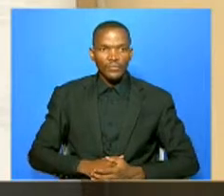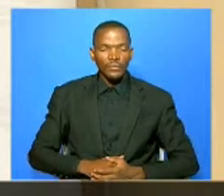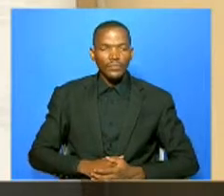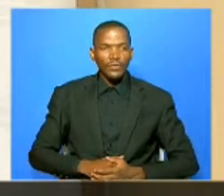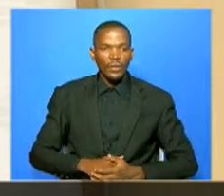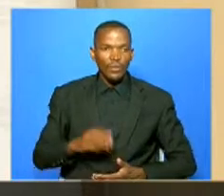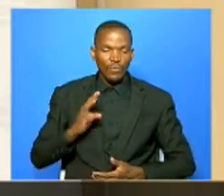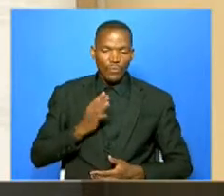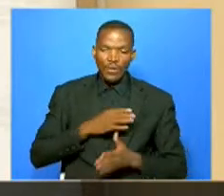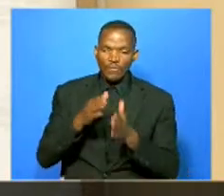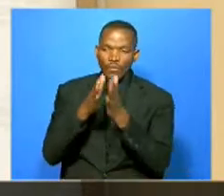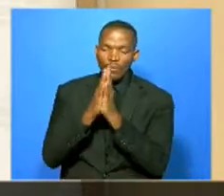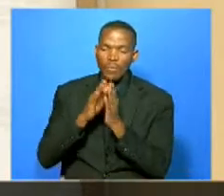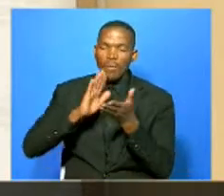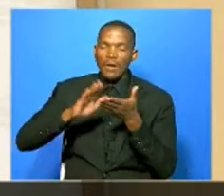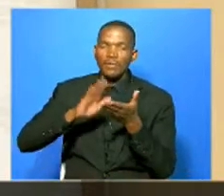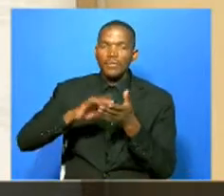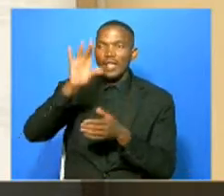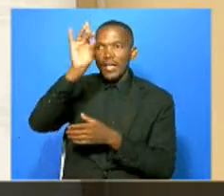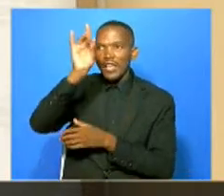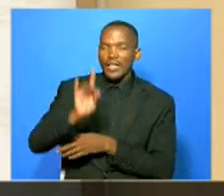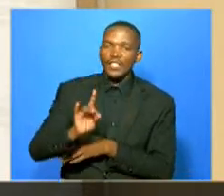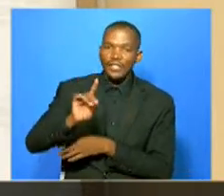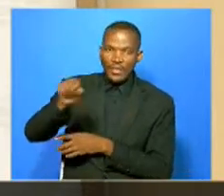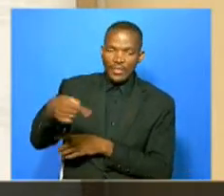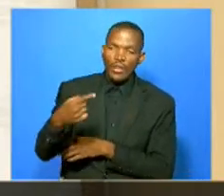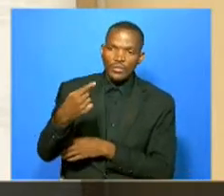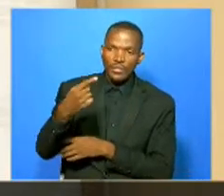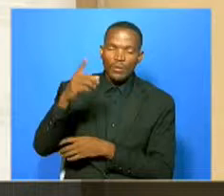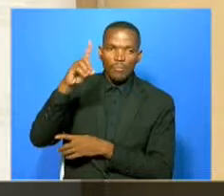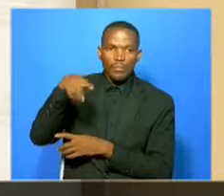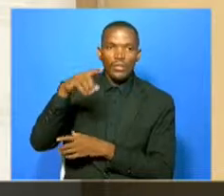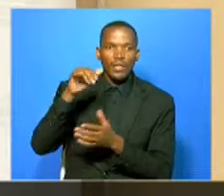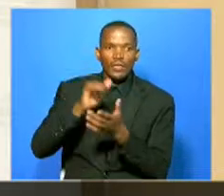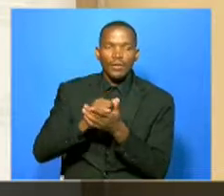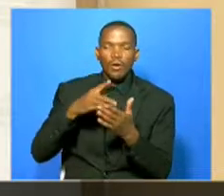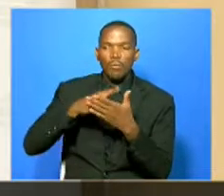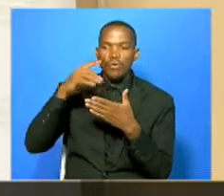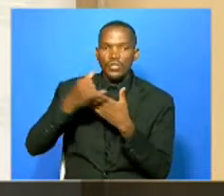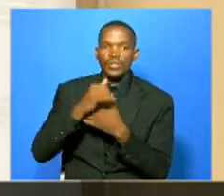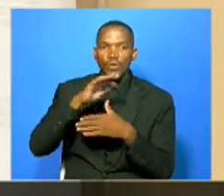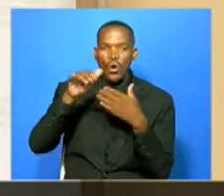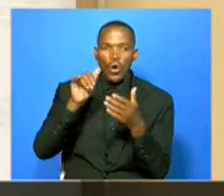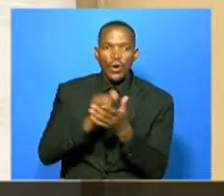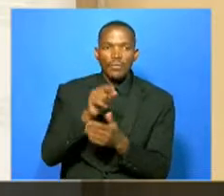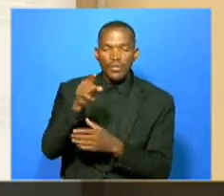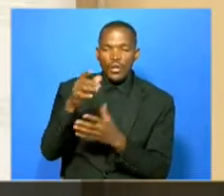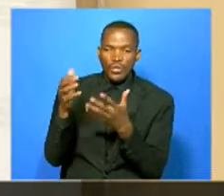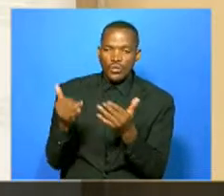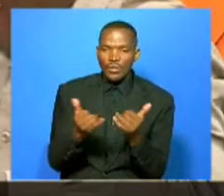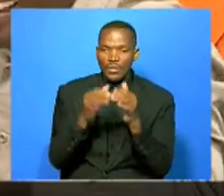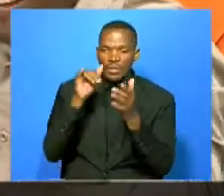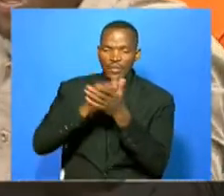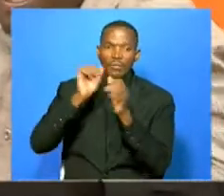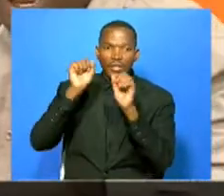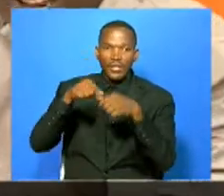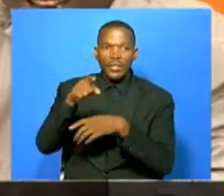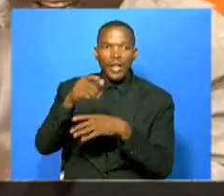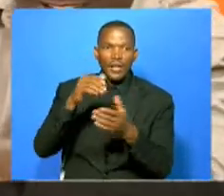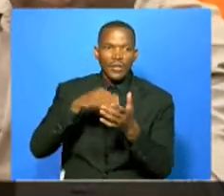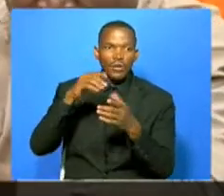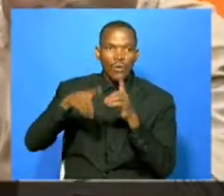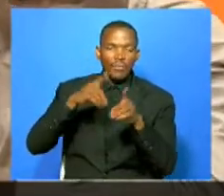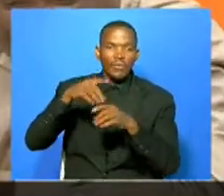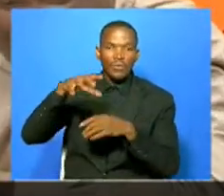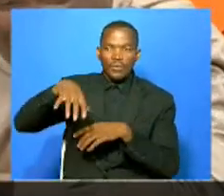Re kopile madi a kana ka 800,000 pula go simolosa project e re reng the able-bodied youth. Le bagolo hela ba le gore